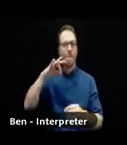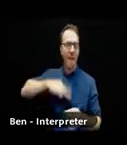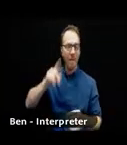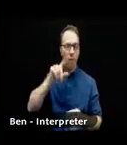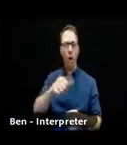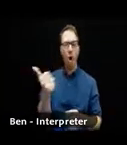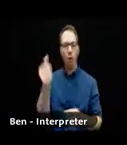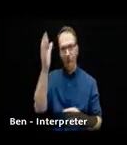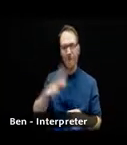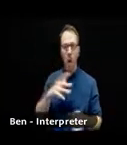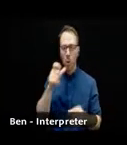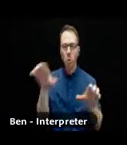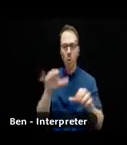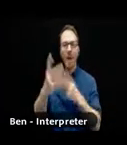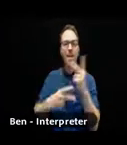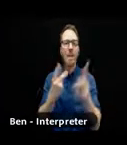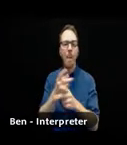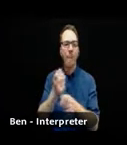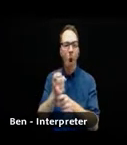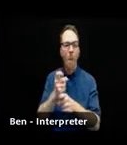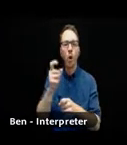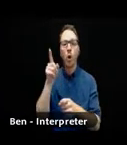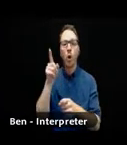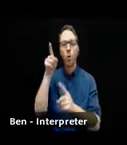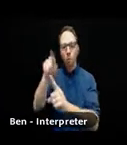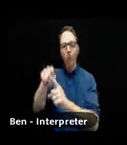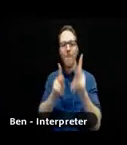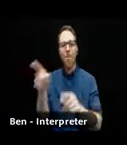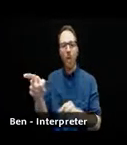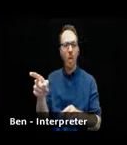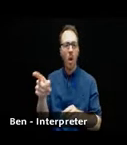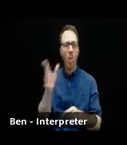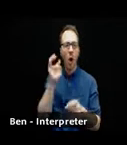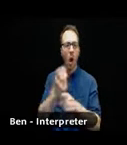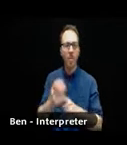men who do this harm and to the people that they would harm.